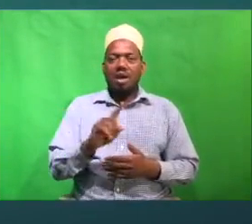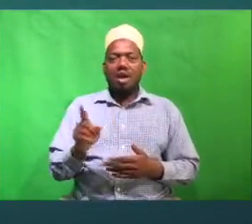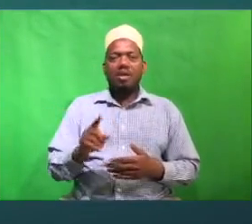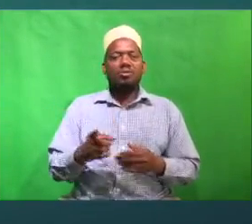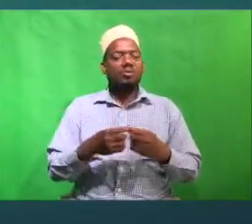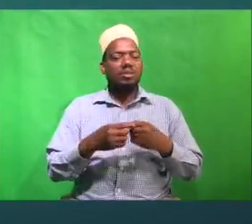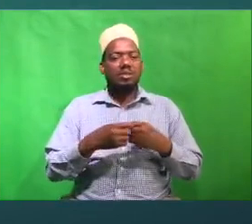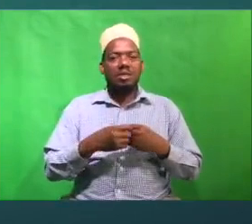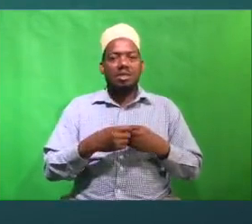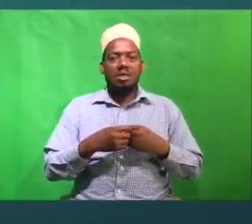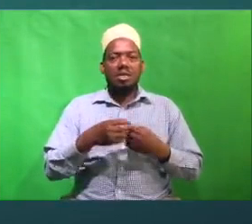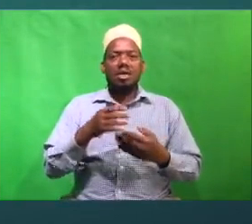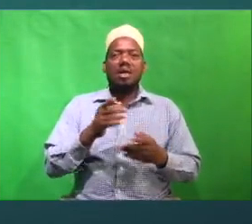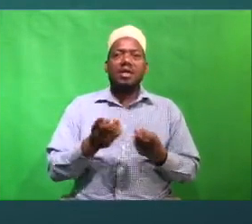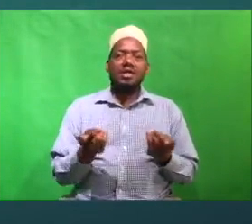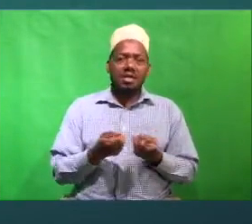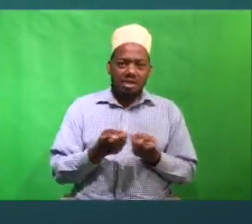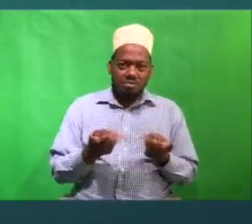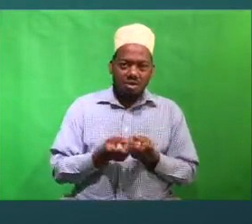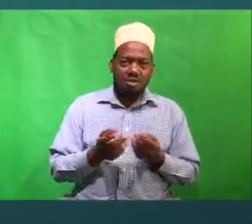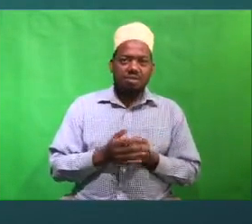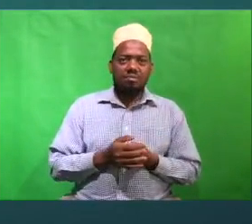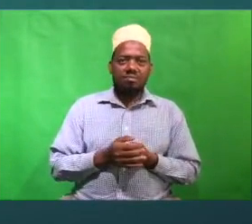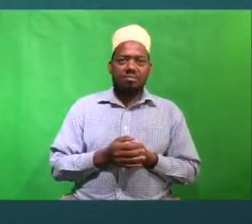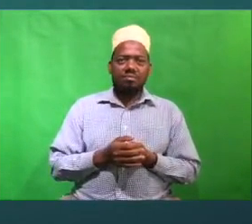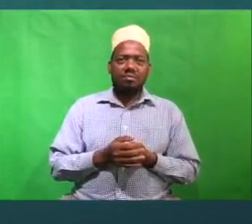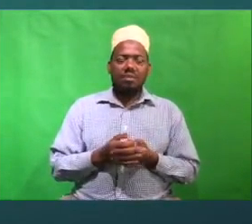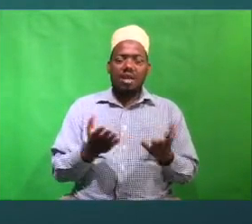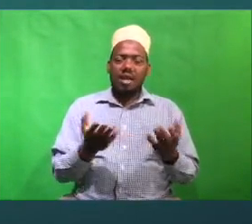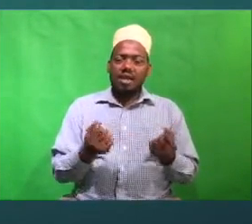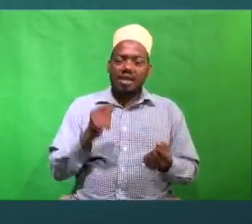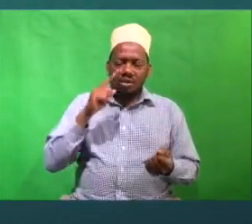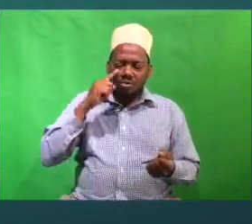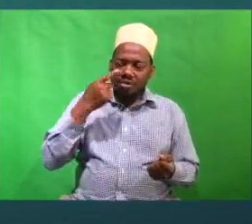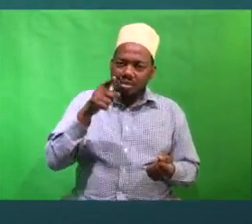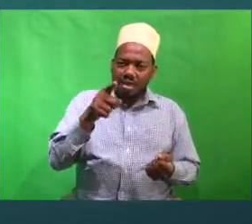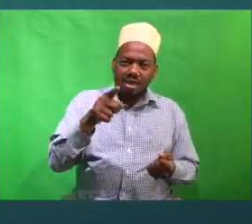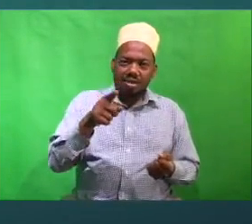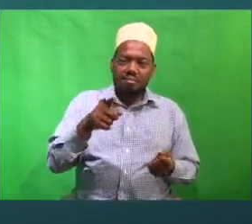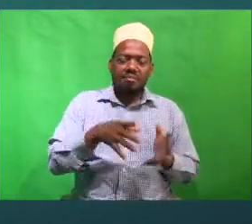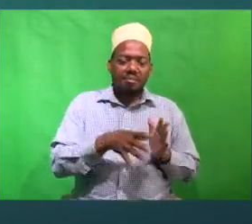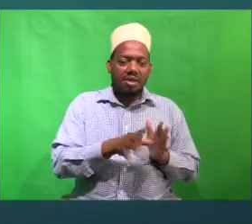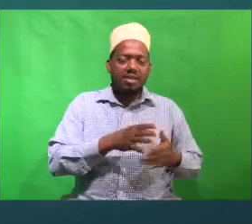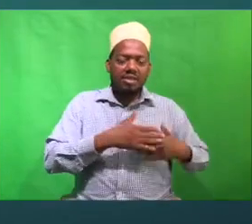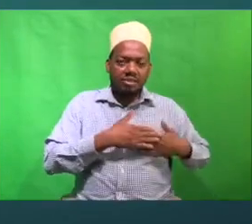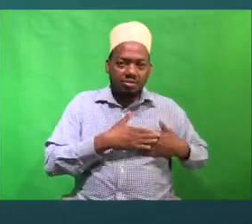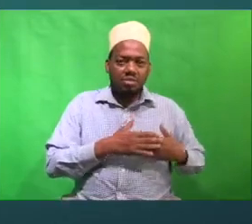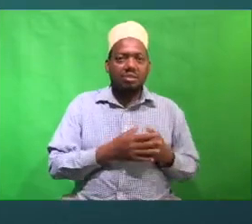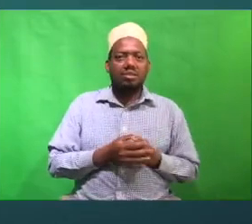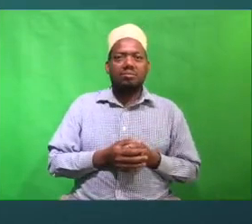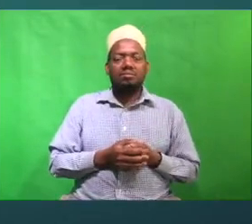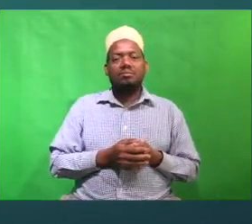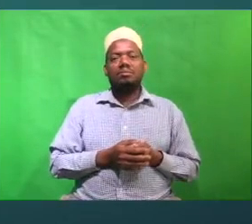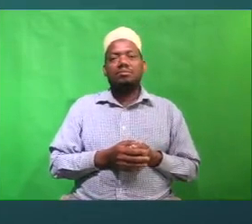fewer. There is, I think, there is some factors which influence. Can you try, my dear students? Seth,